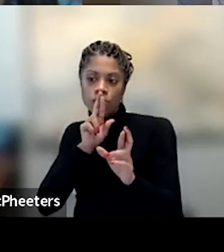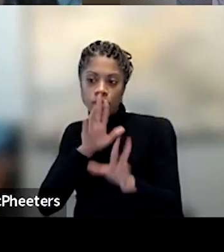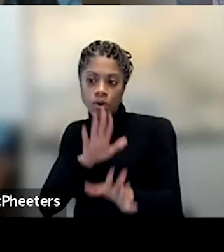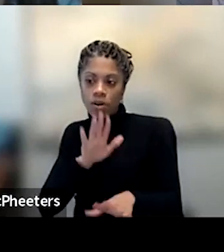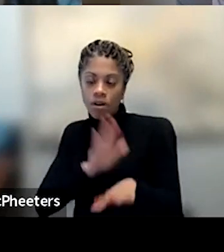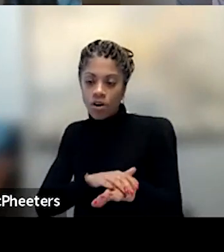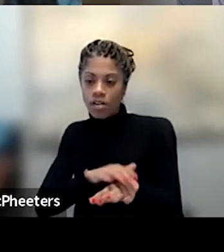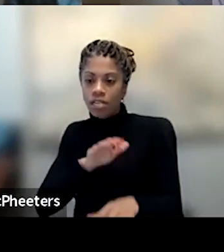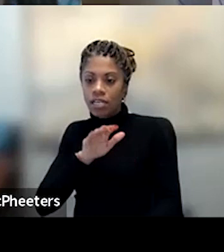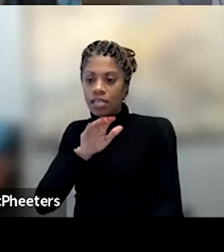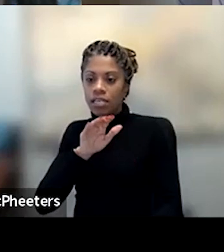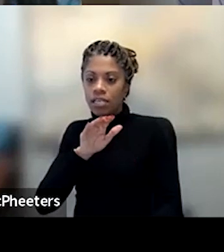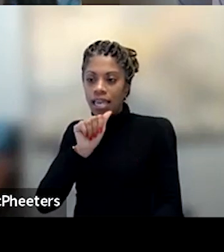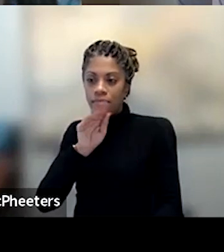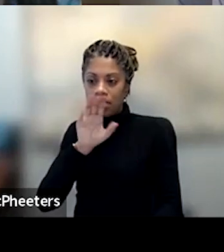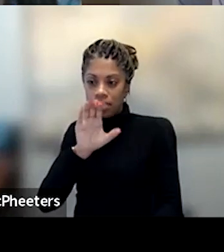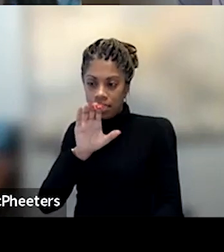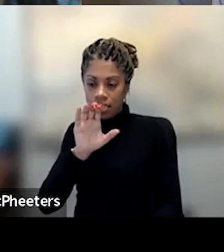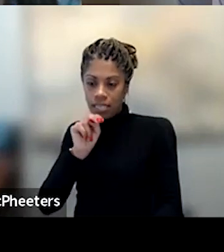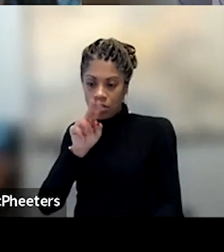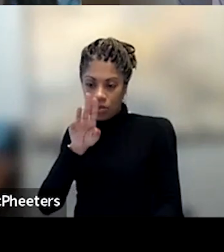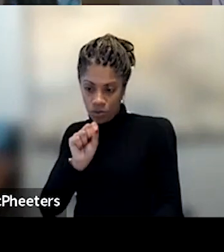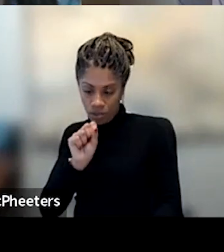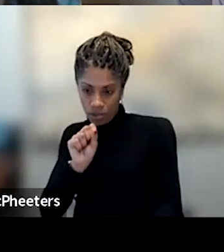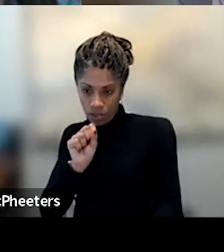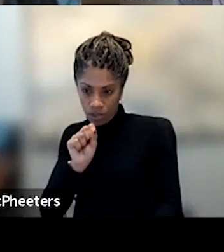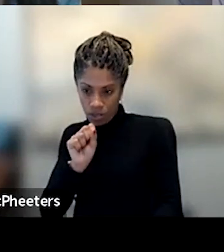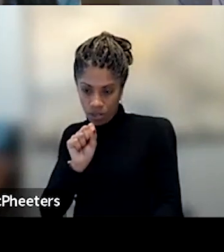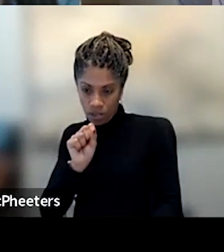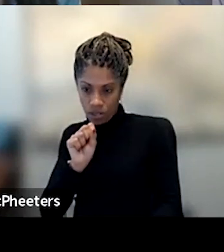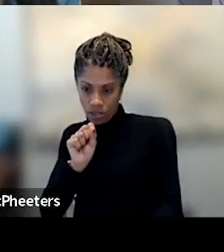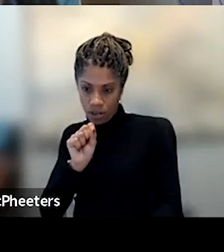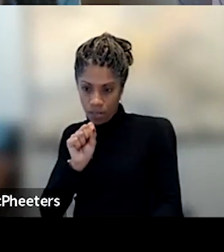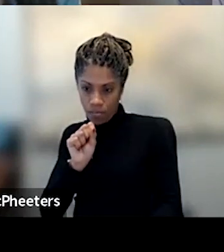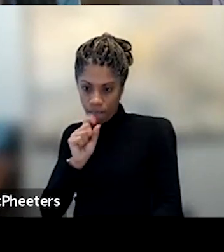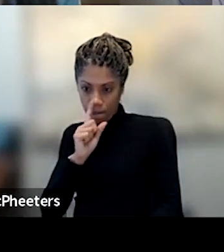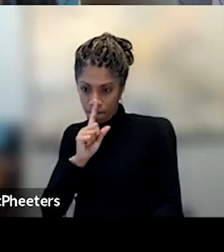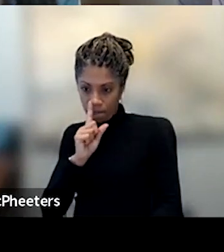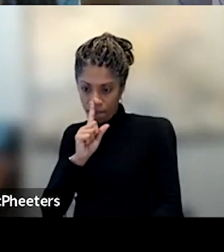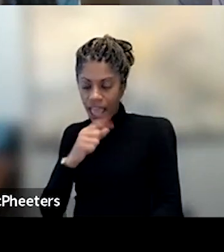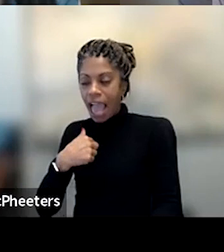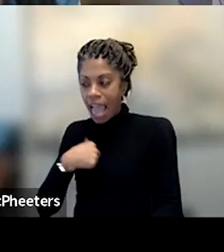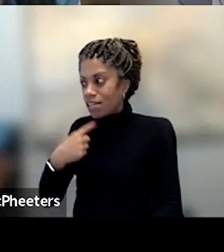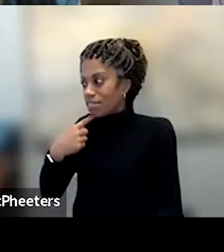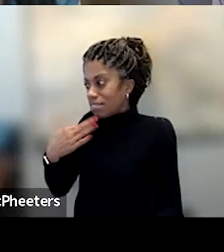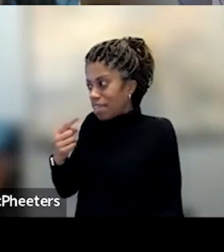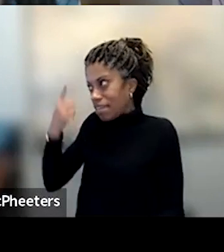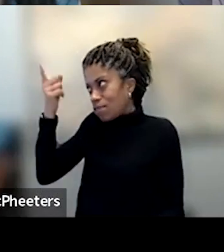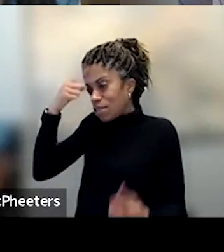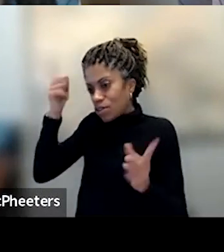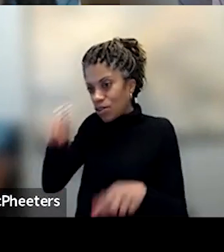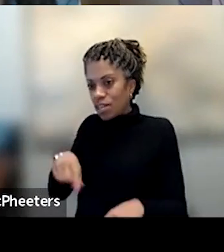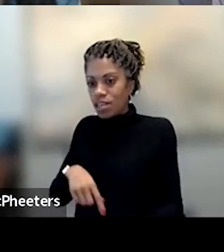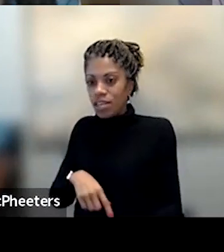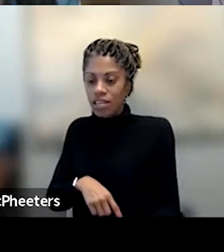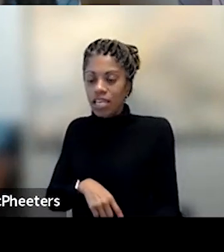And he is, if I can say it, and he would agree, he's the poster boy for